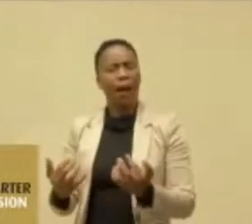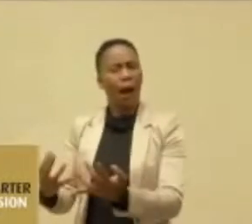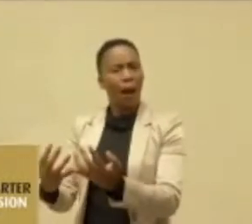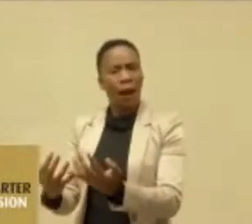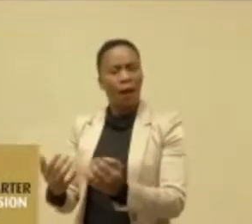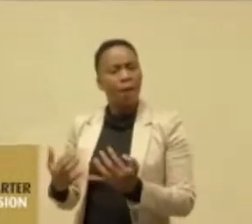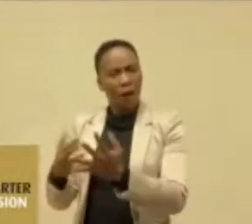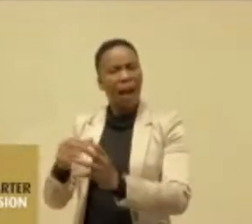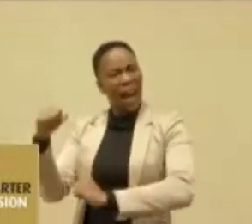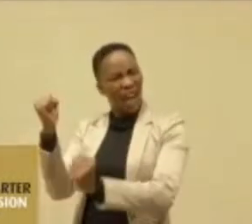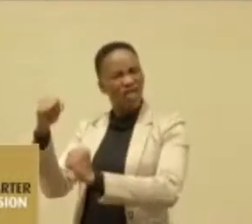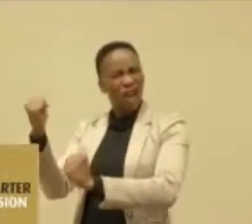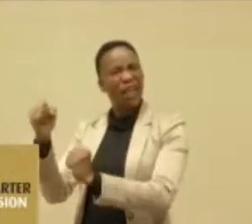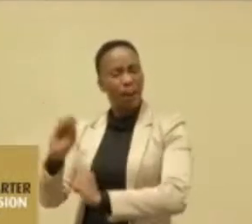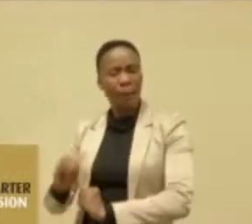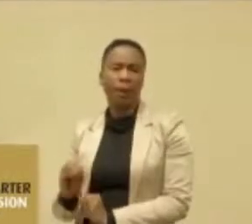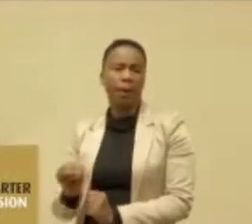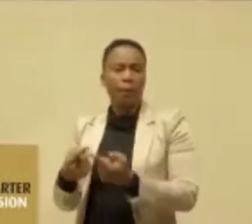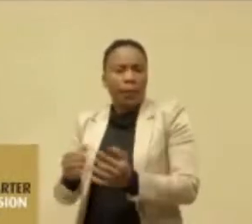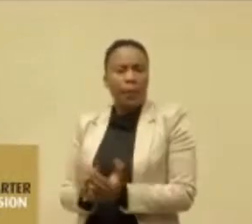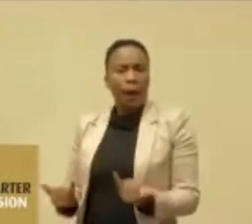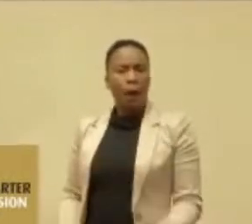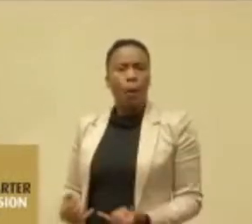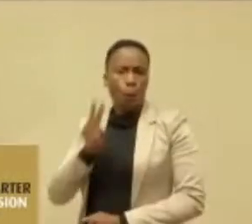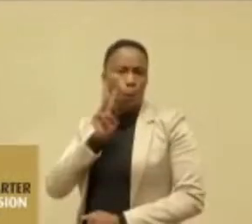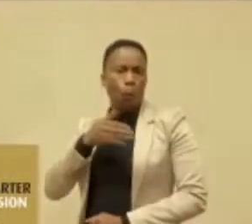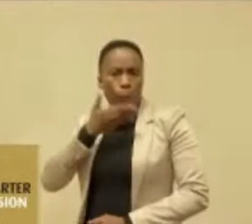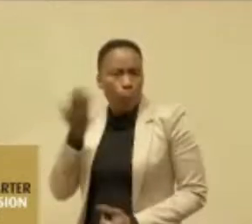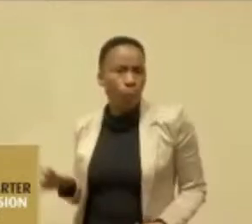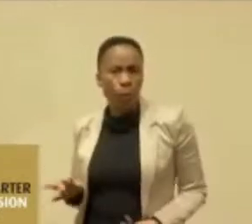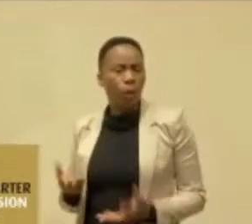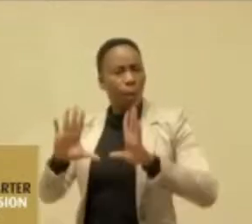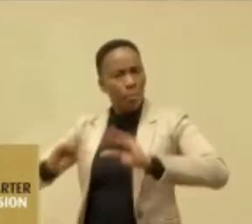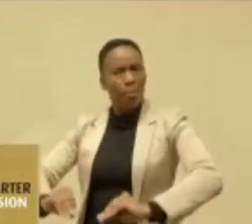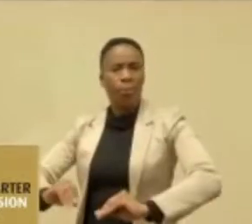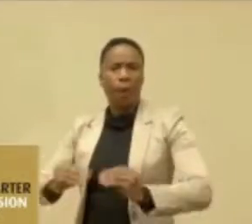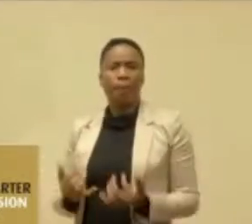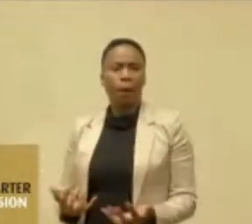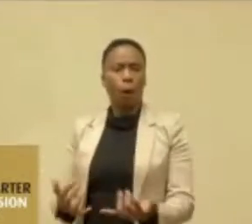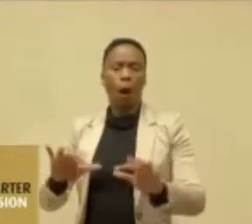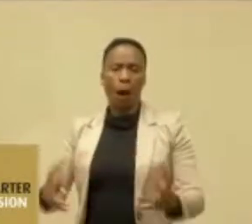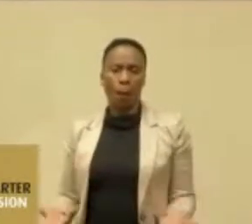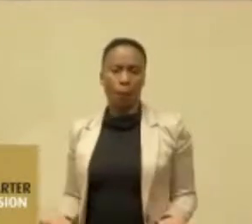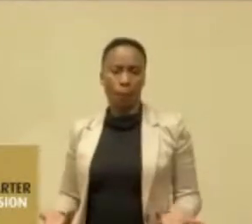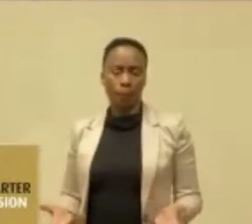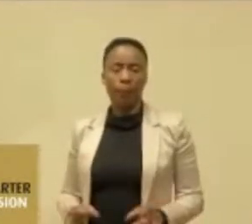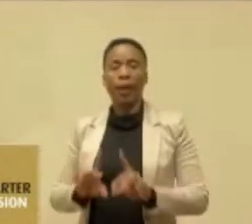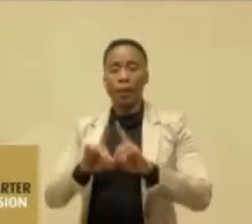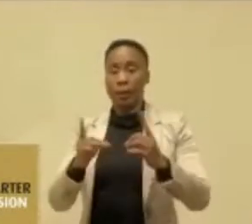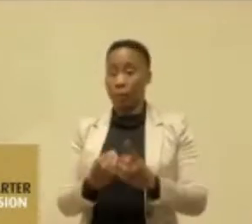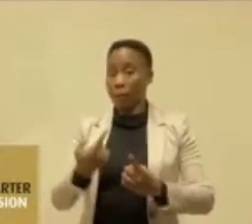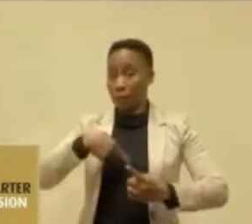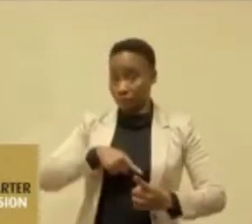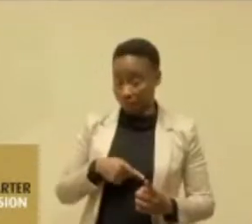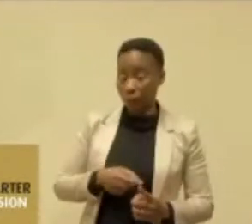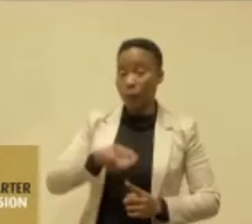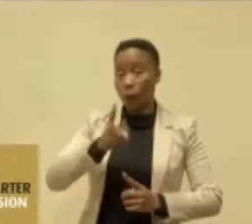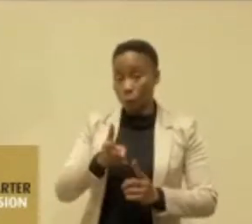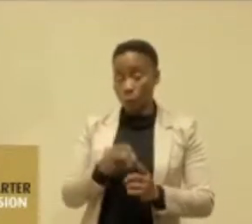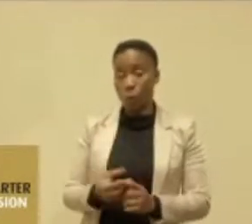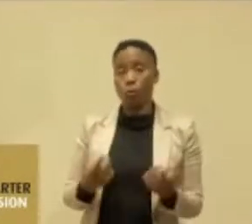engine and so on so that bakuna hurmati meme and then department diarona has also been